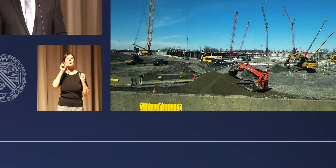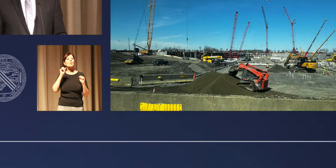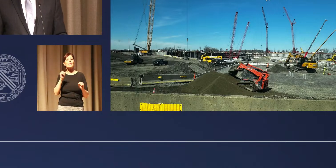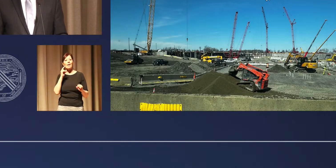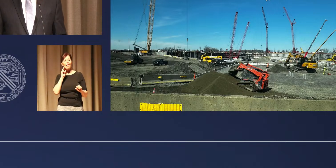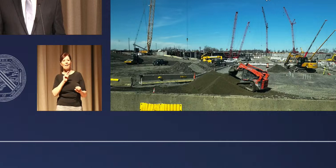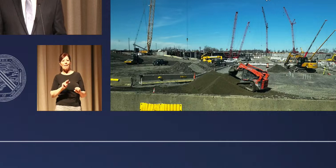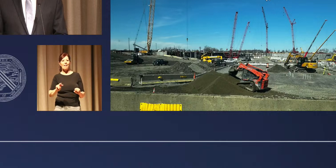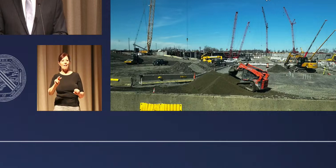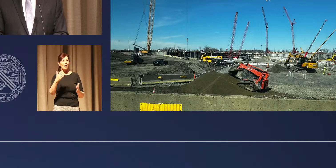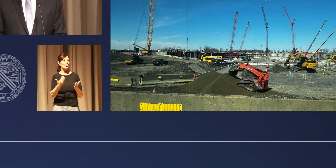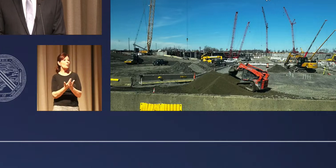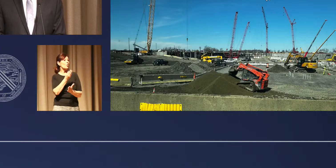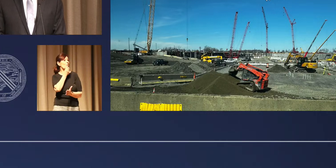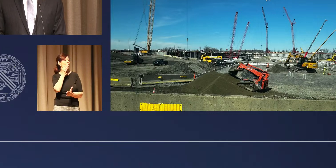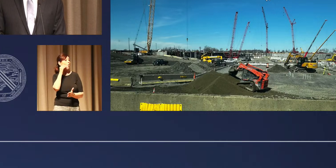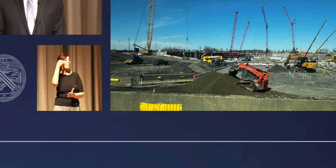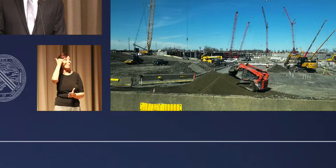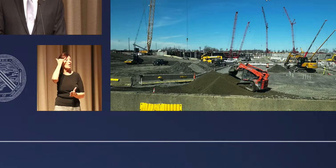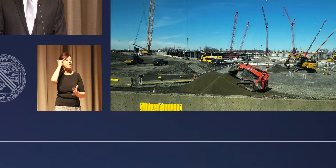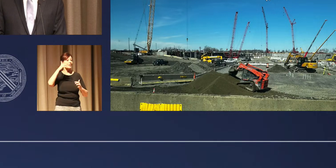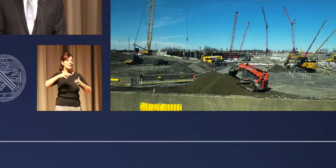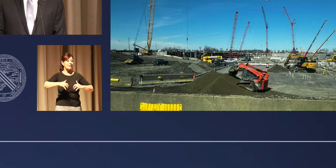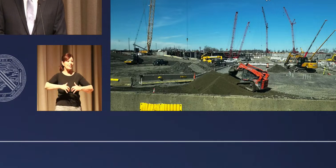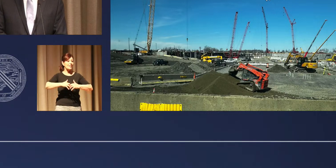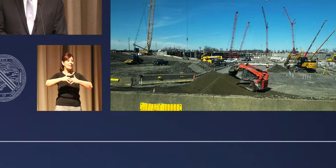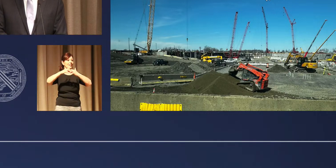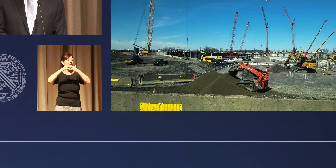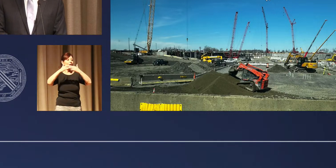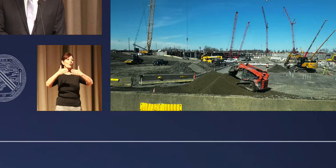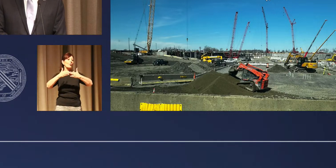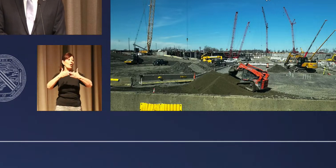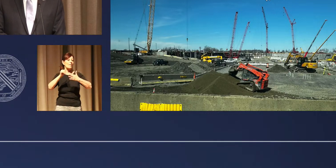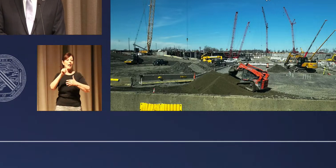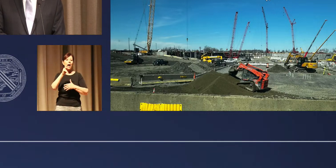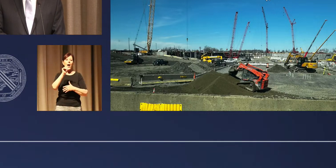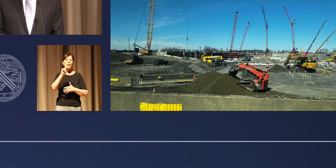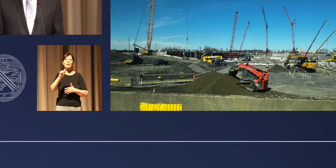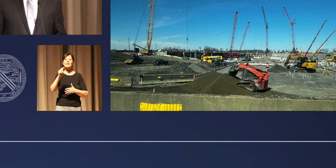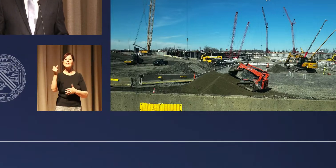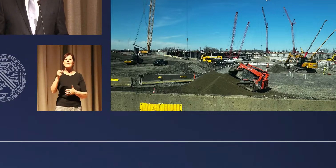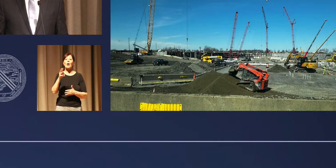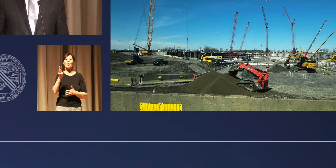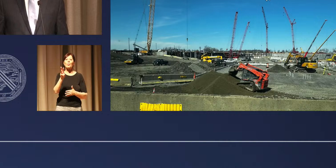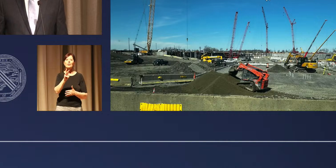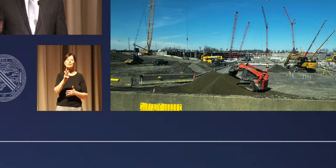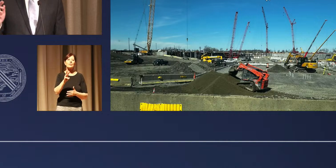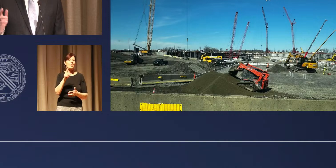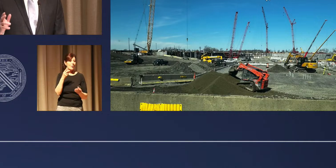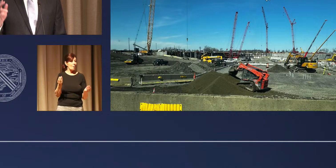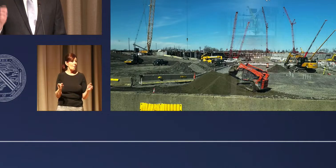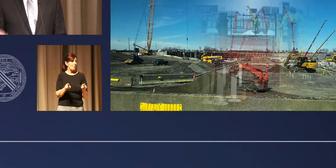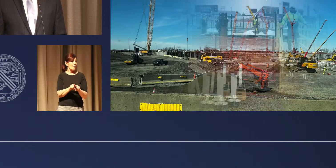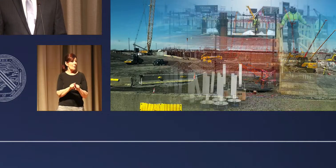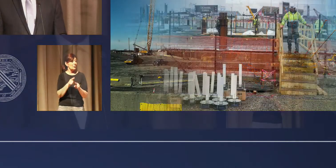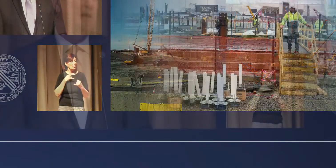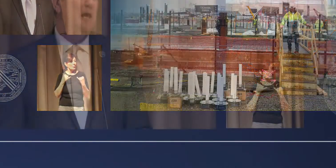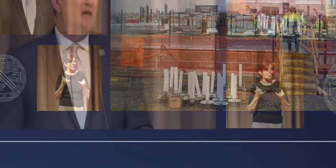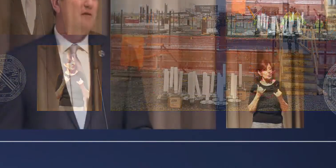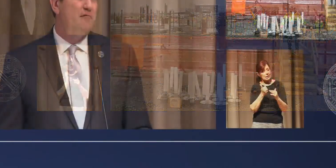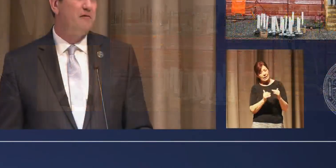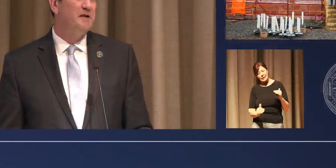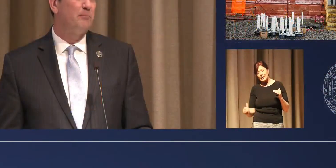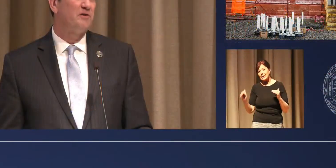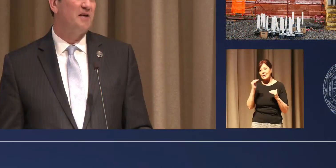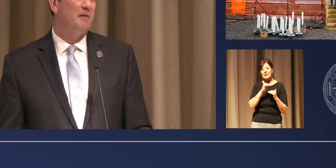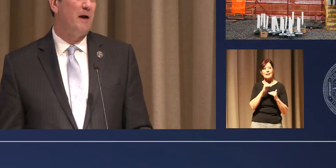make out the new home of the Bills as it rises at the corner of Abbott and Southwestern. Furthermore, we are currently exceeding